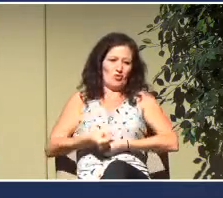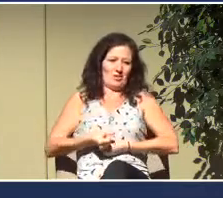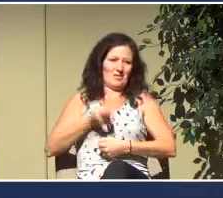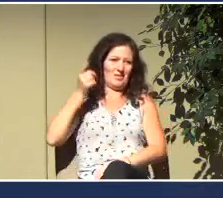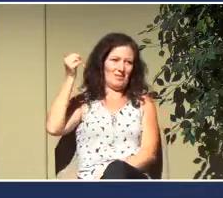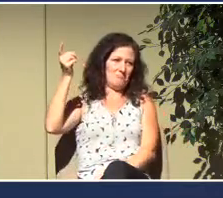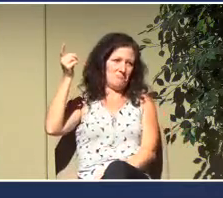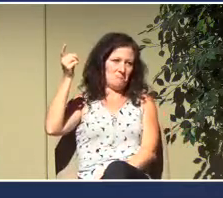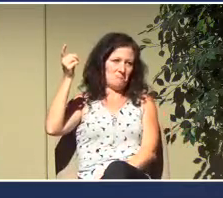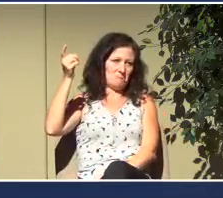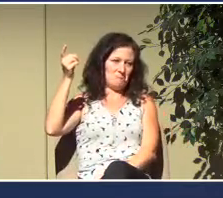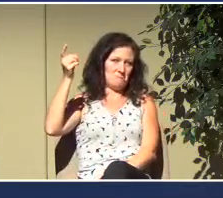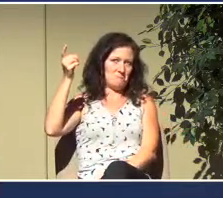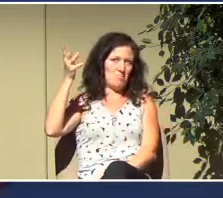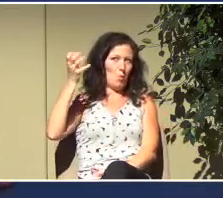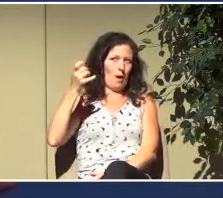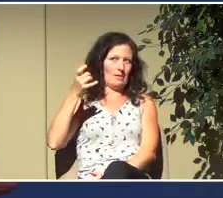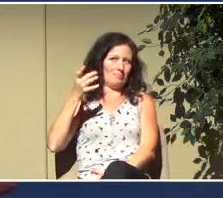my best interests at heart.